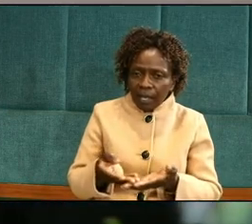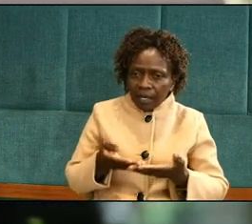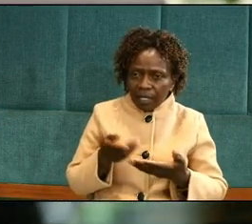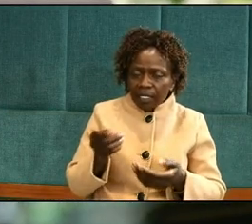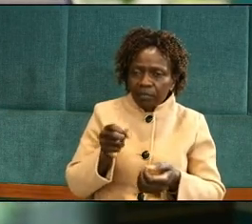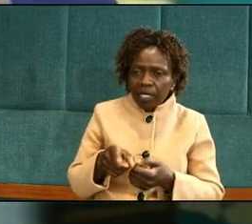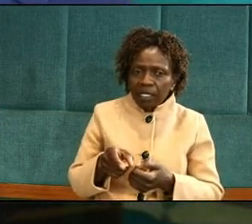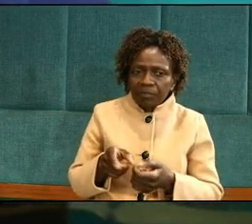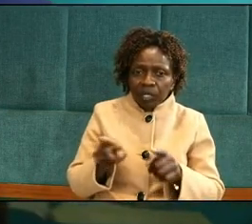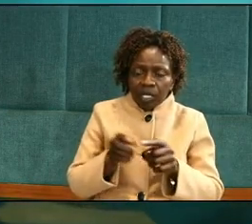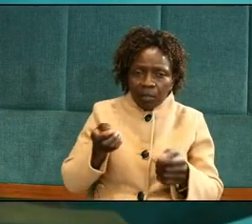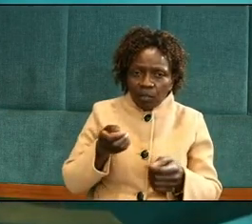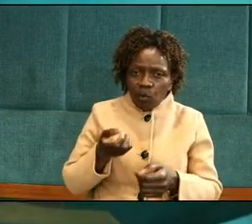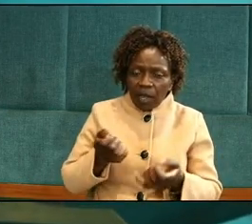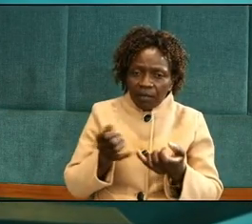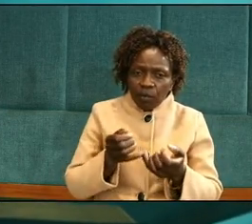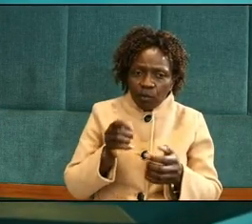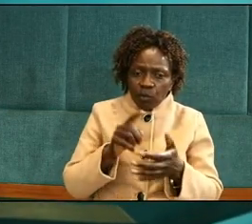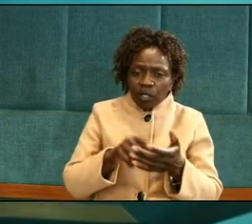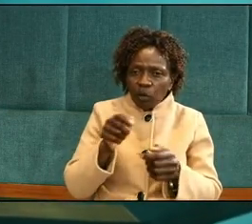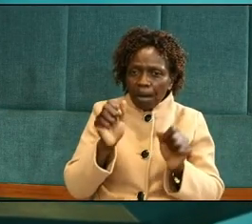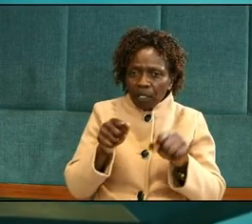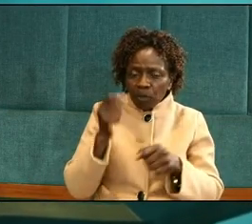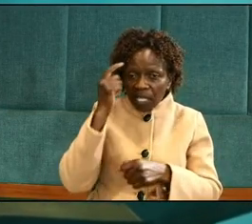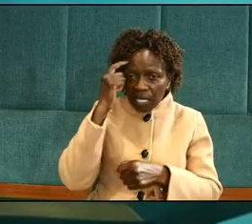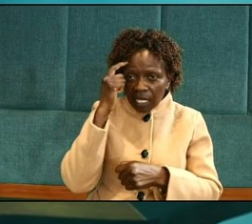month. As a wife, what would you think?